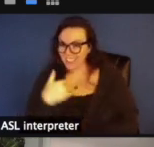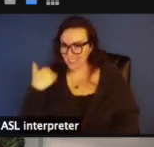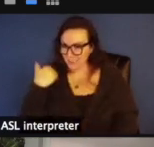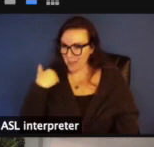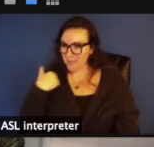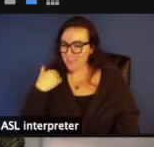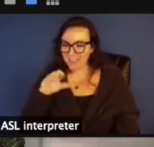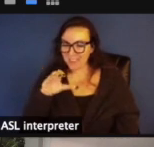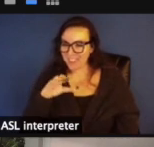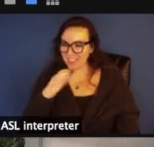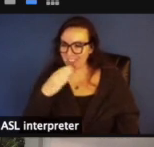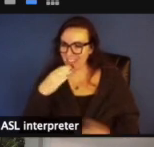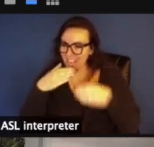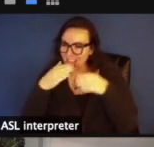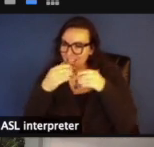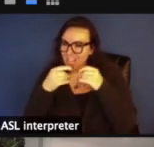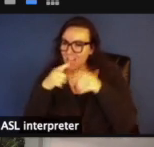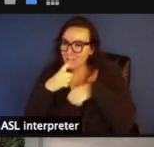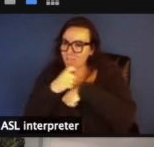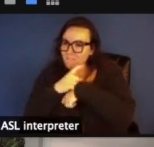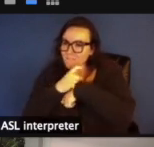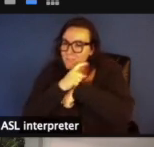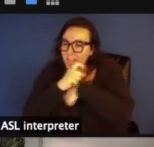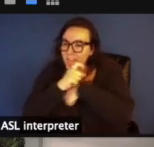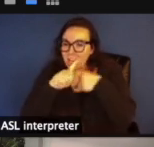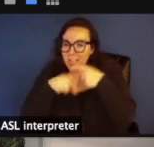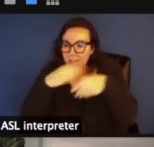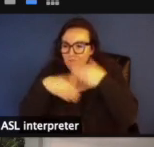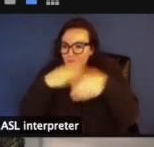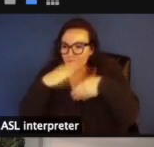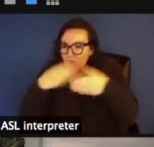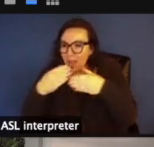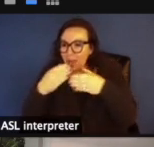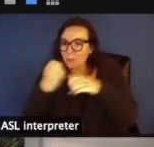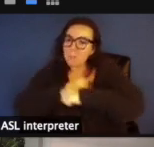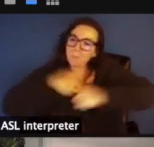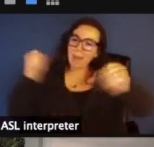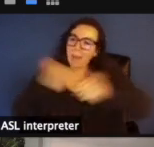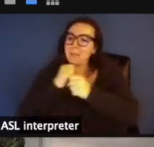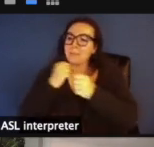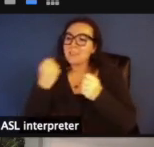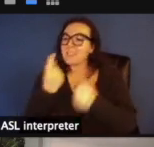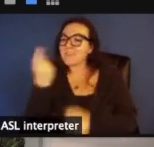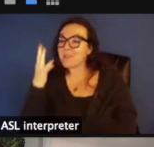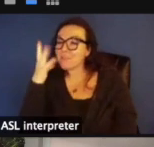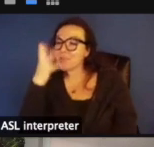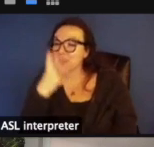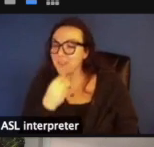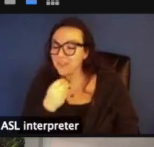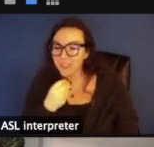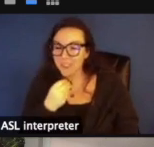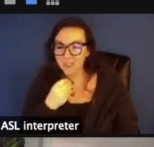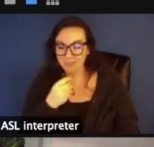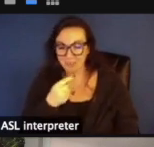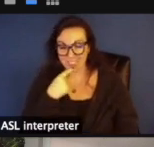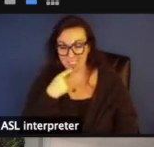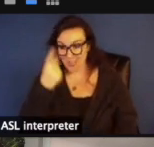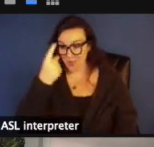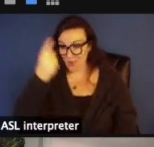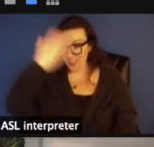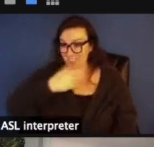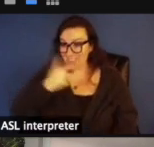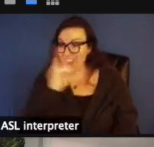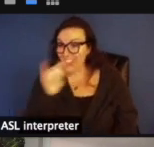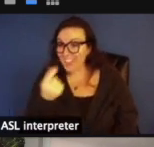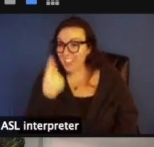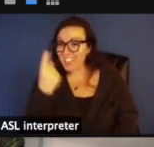things that are wrapped up that could then just explode into something beautiful. The one in the front looks like someone doing yoga to me, like